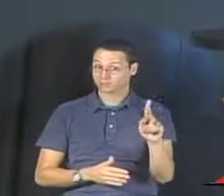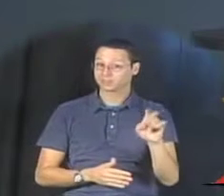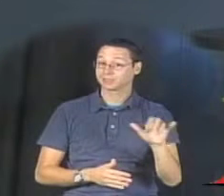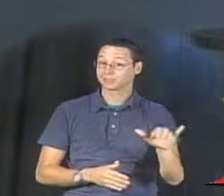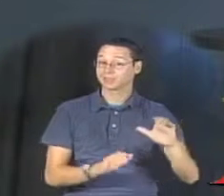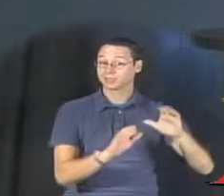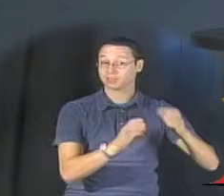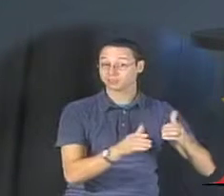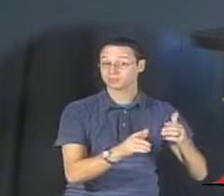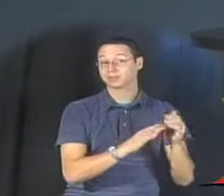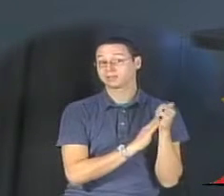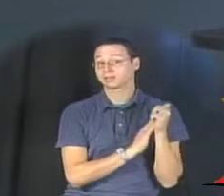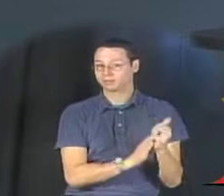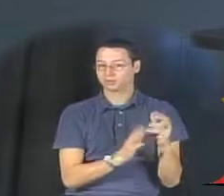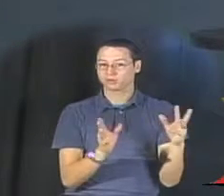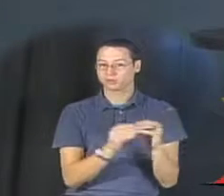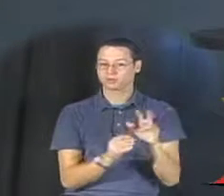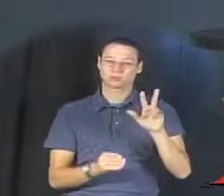the lead with